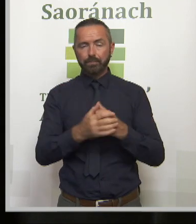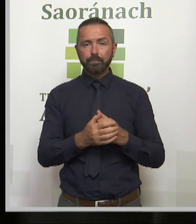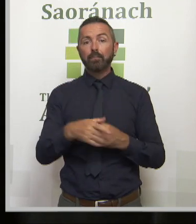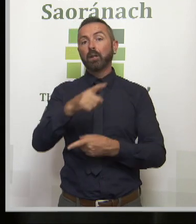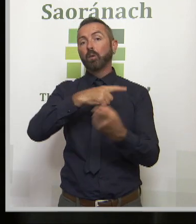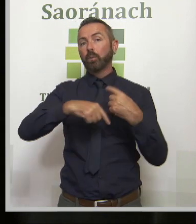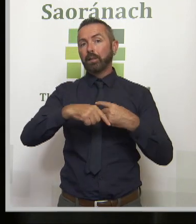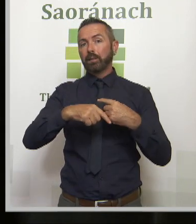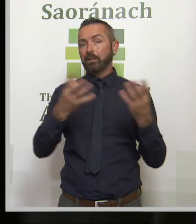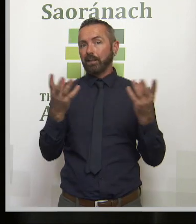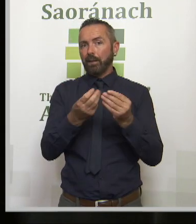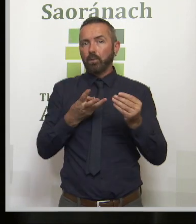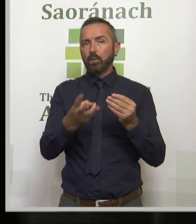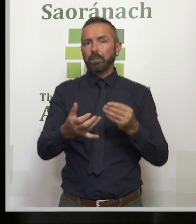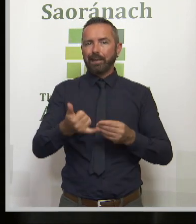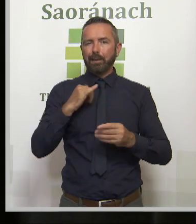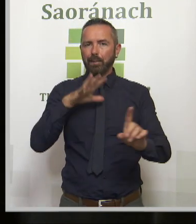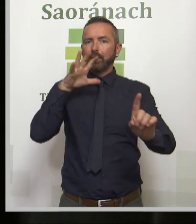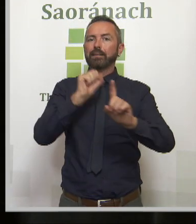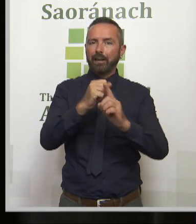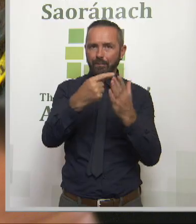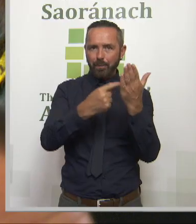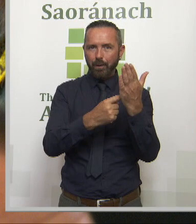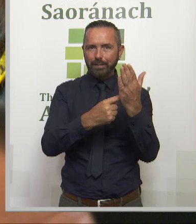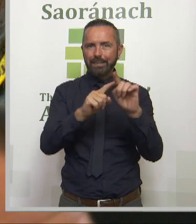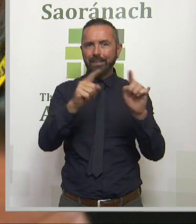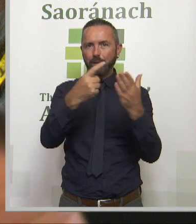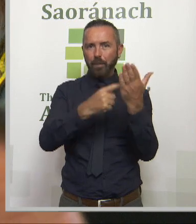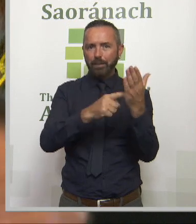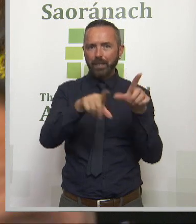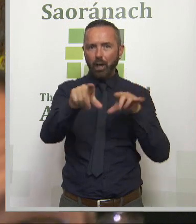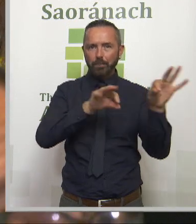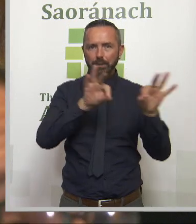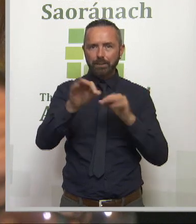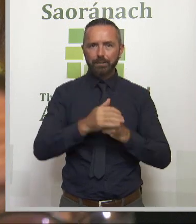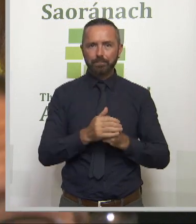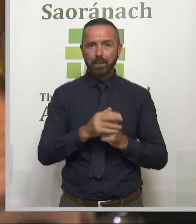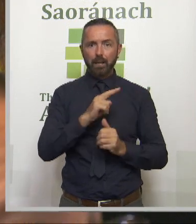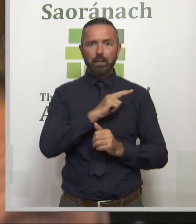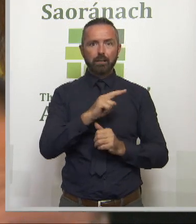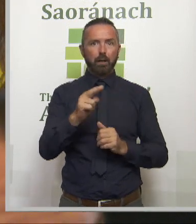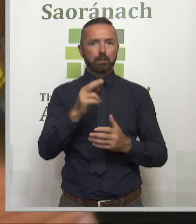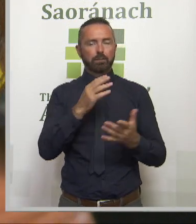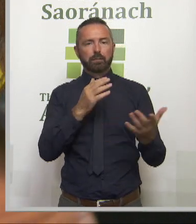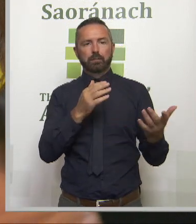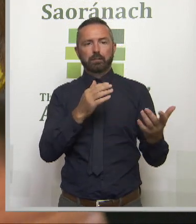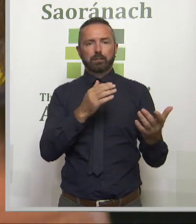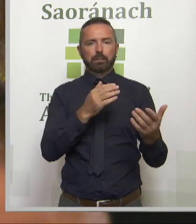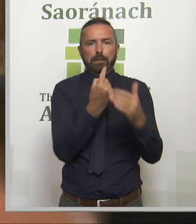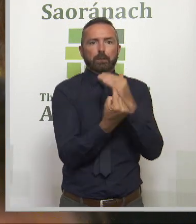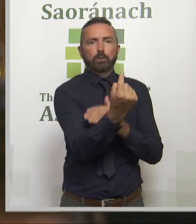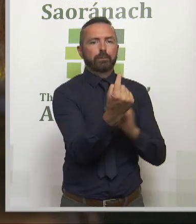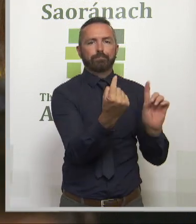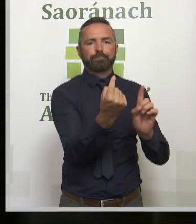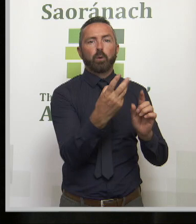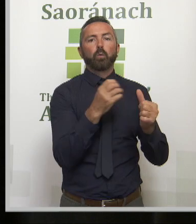and you together would be able to identify policy options. So again, as I said, it's not exclusive from the others. There will be other